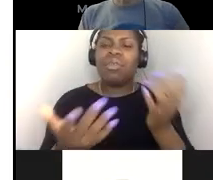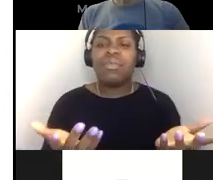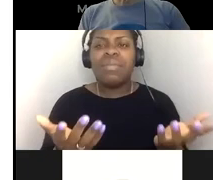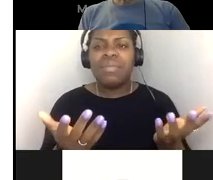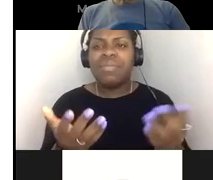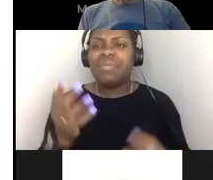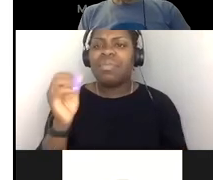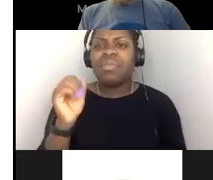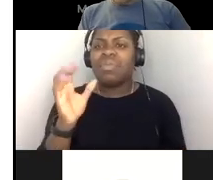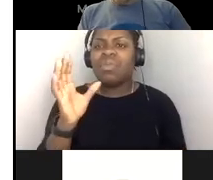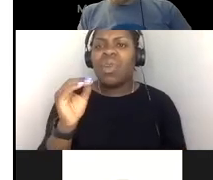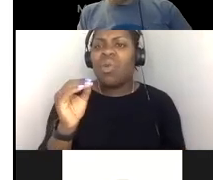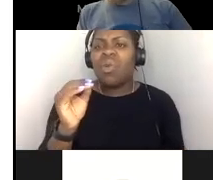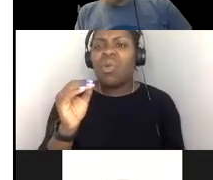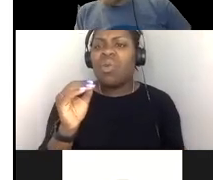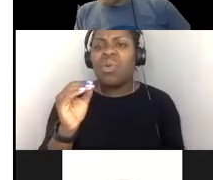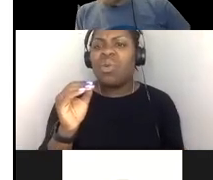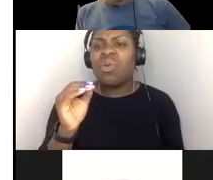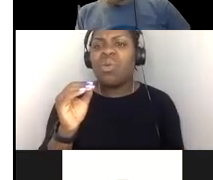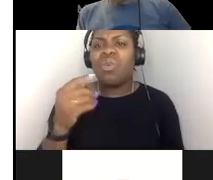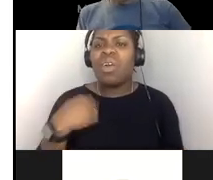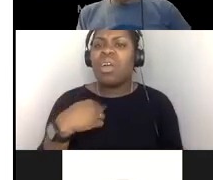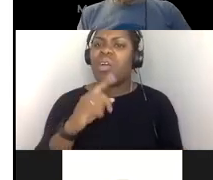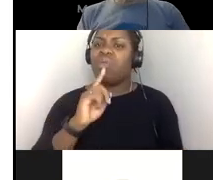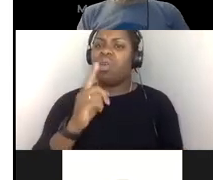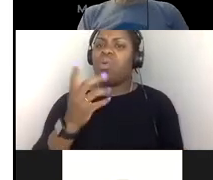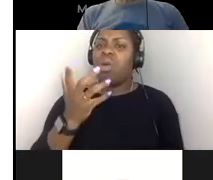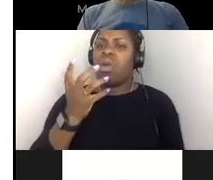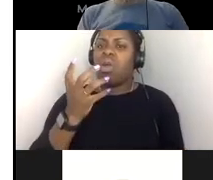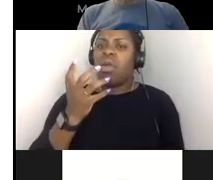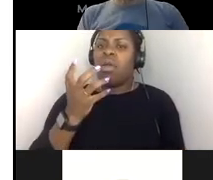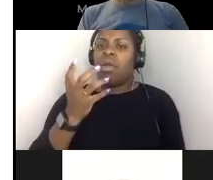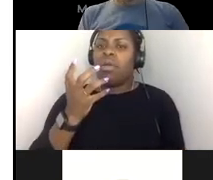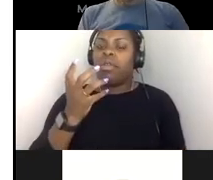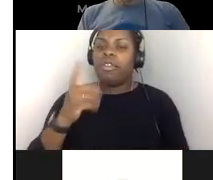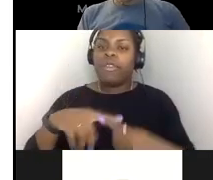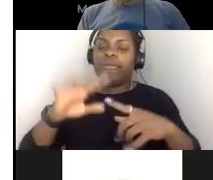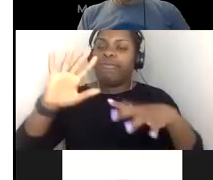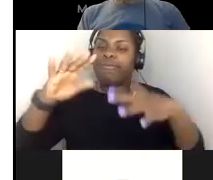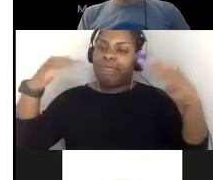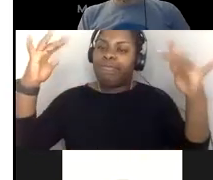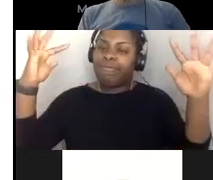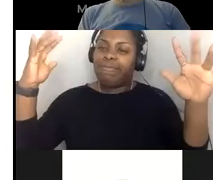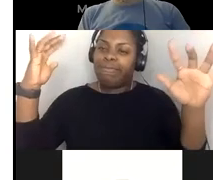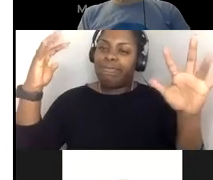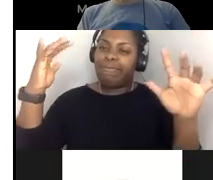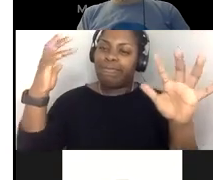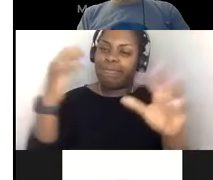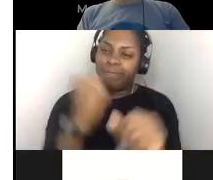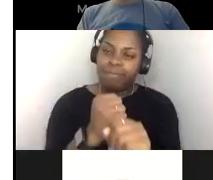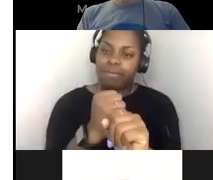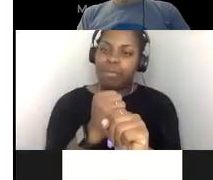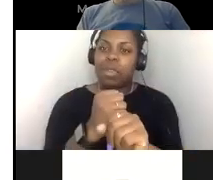So I want to wind us down here by just talking.